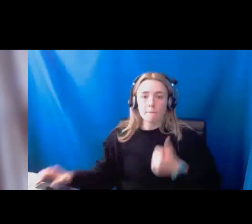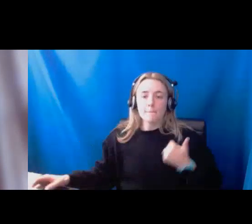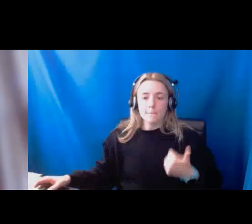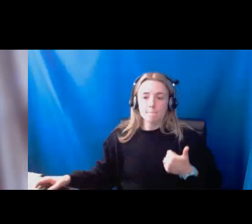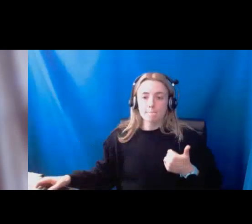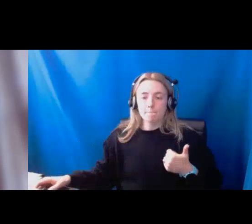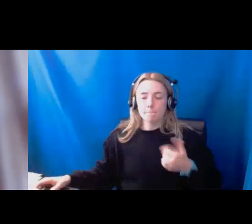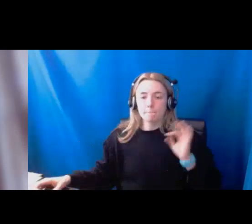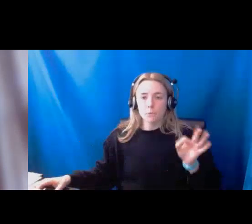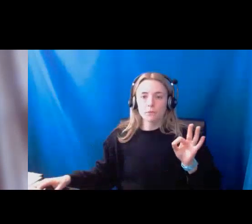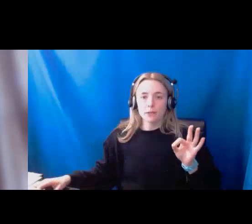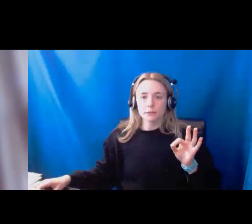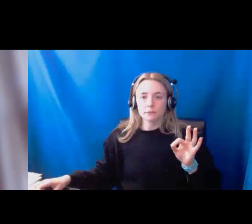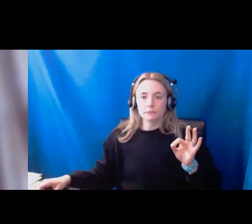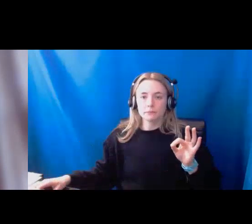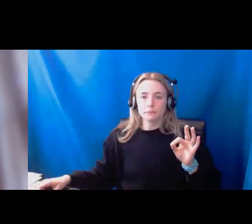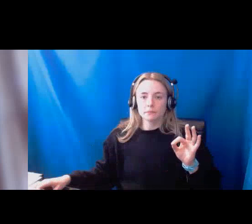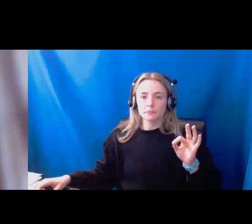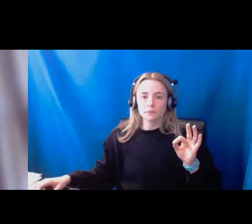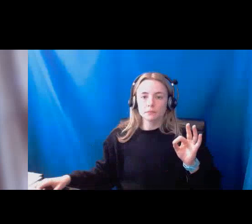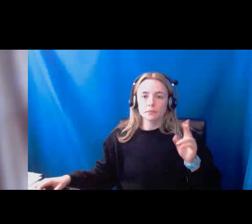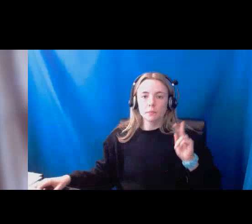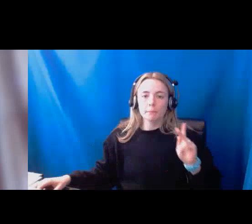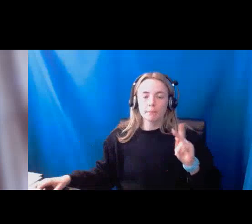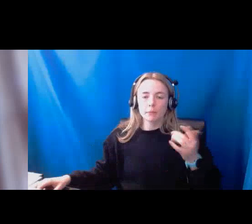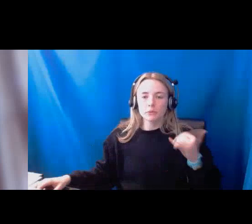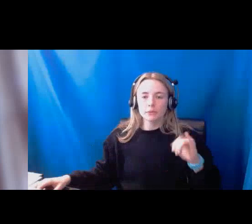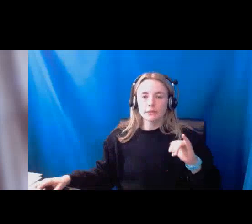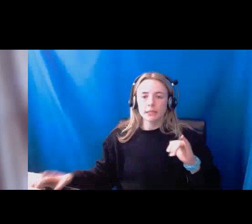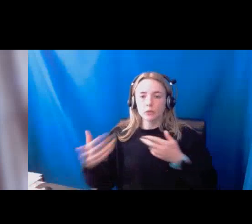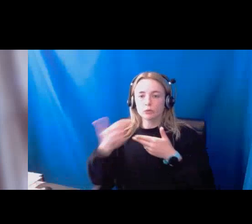Yes, 2 emails. Okay, hang on. Folks are still joining me.